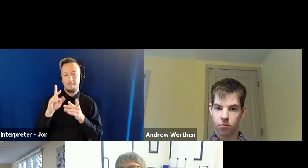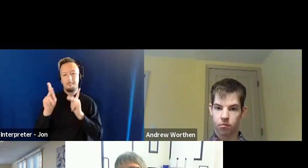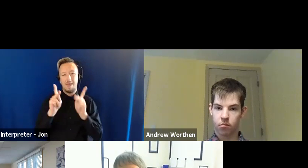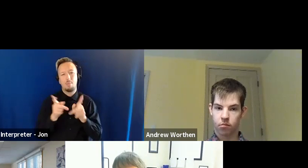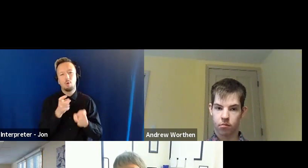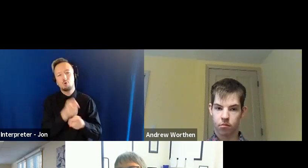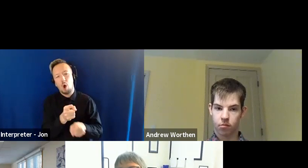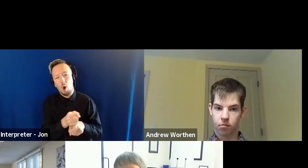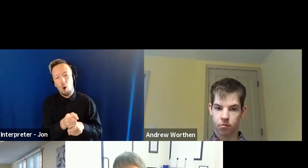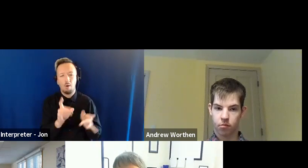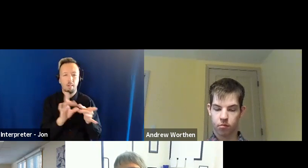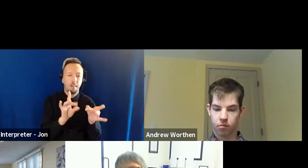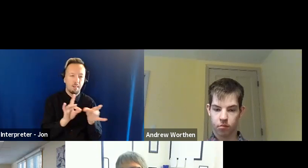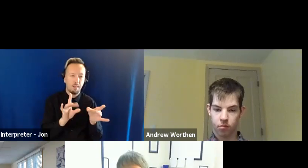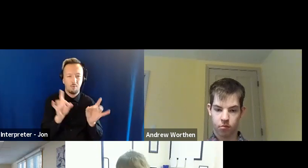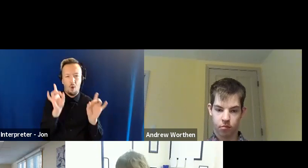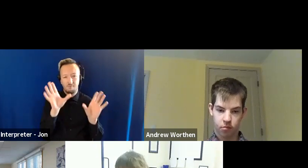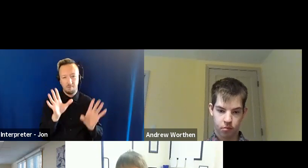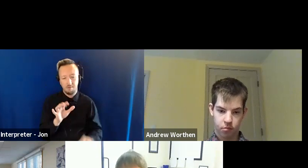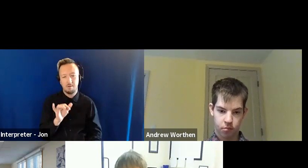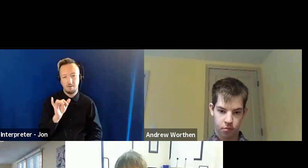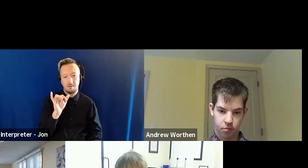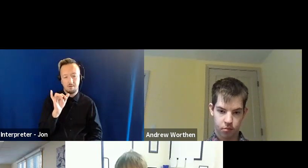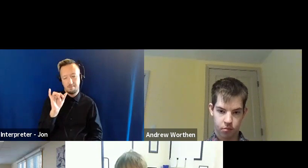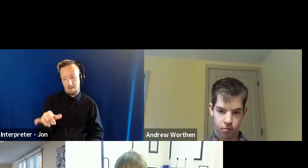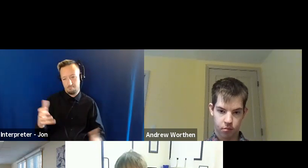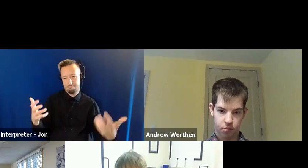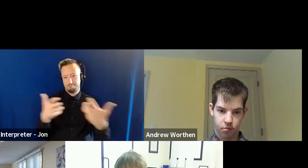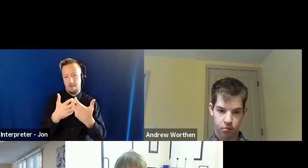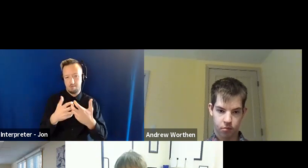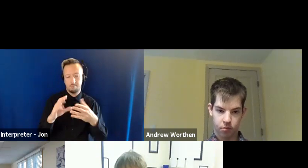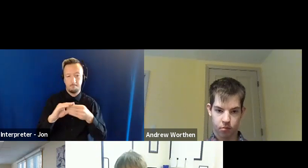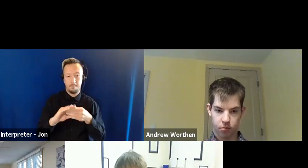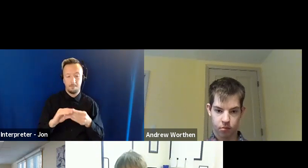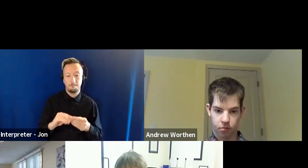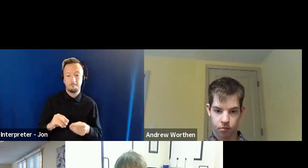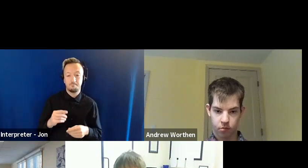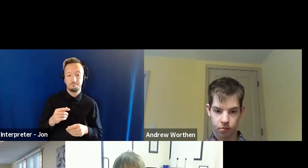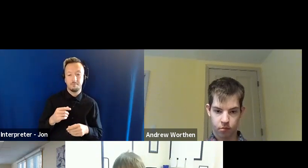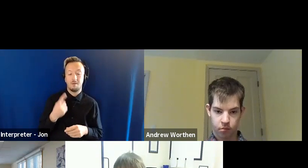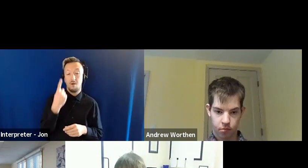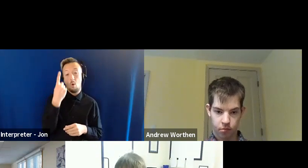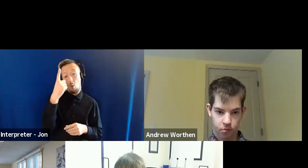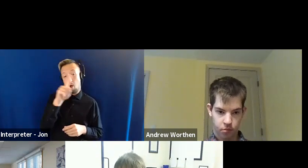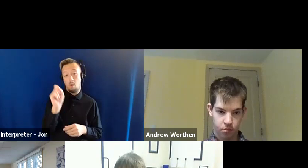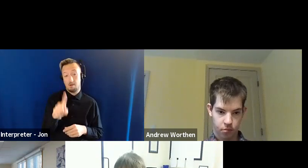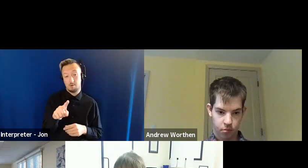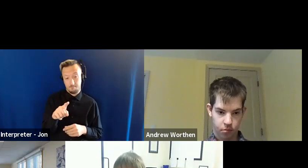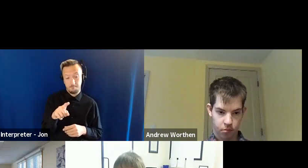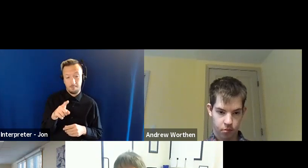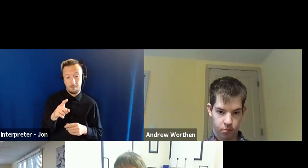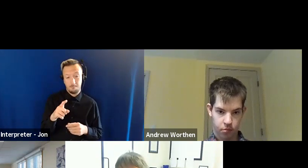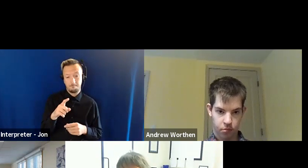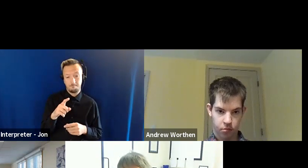So thank you for that. We do have a question I wanted to get to in